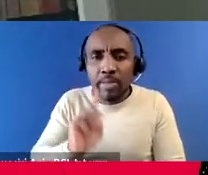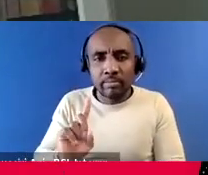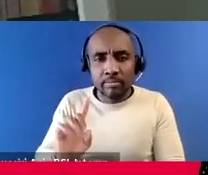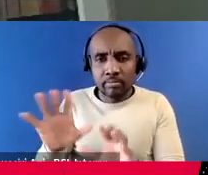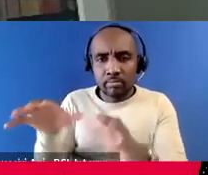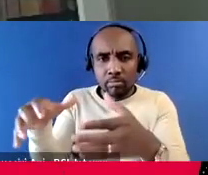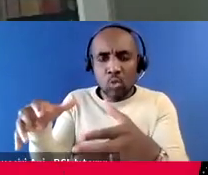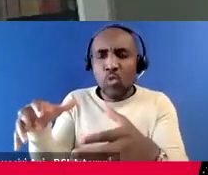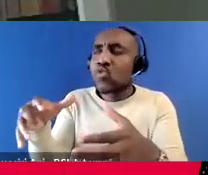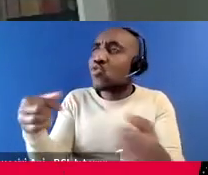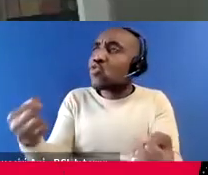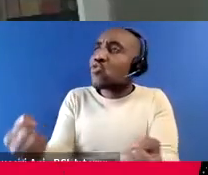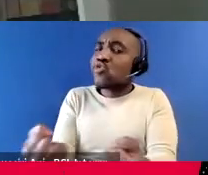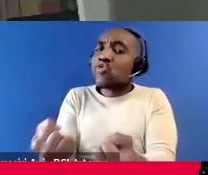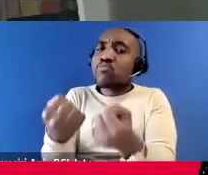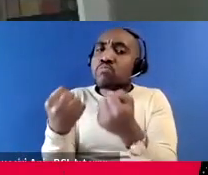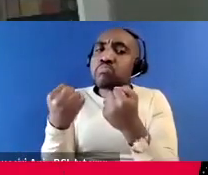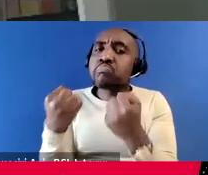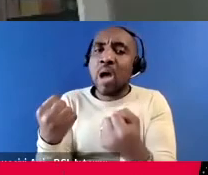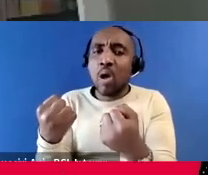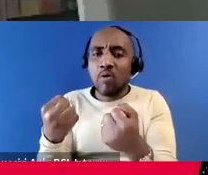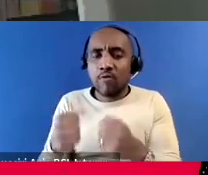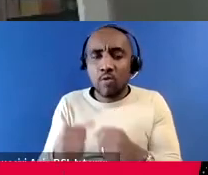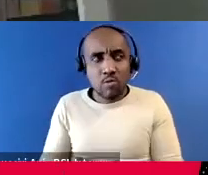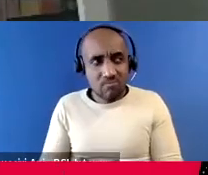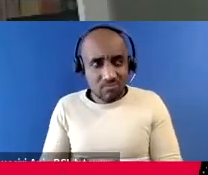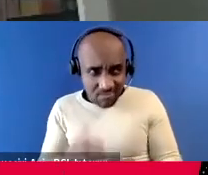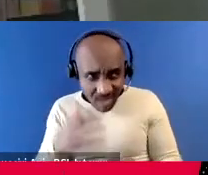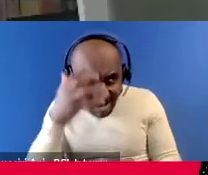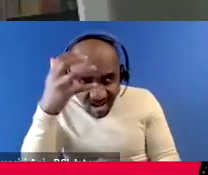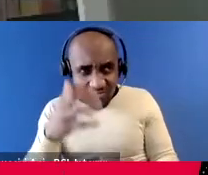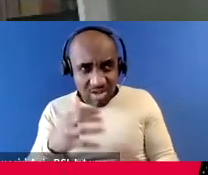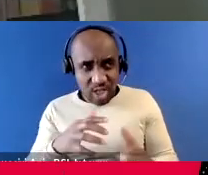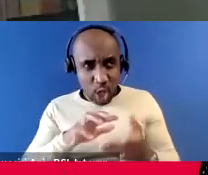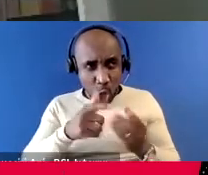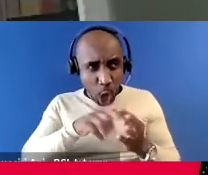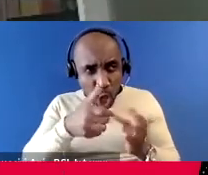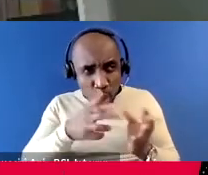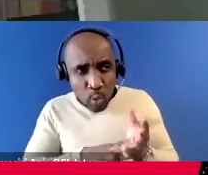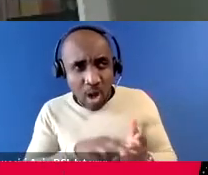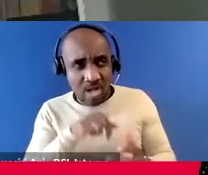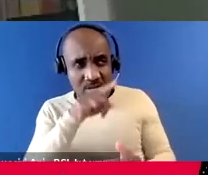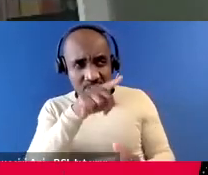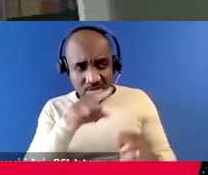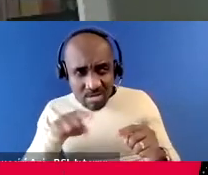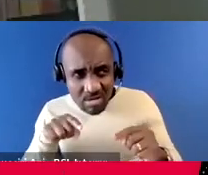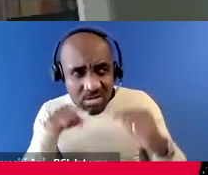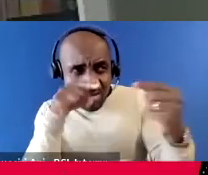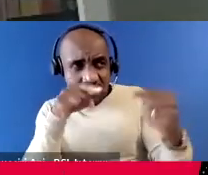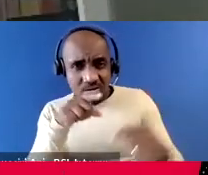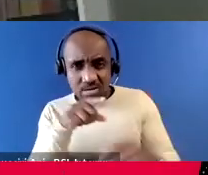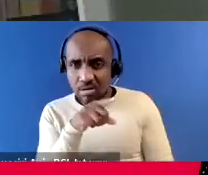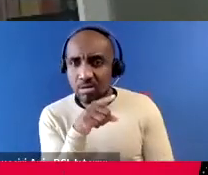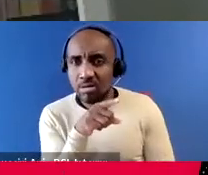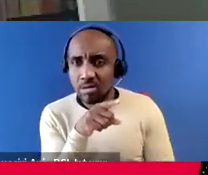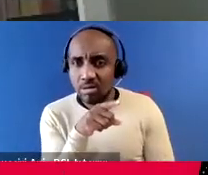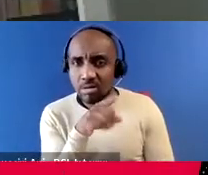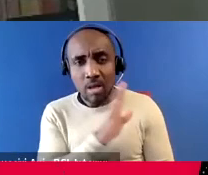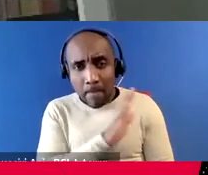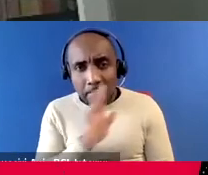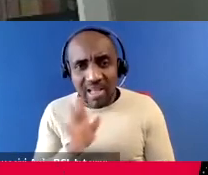military operations, standing up for academics. So, you know, we've made it a priority, for example,